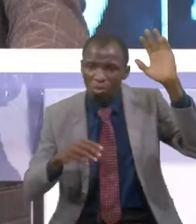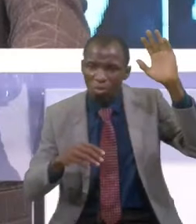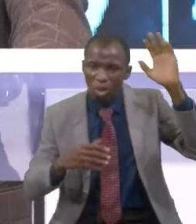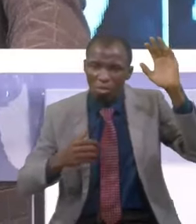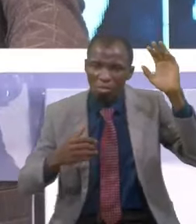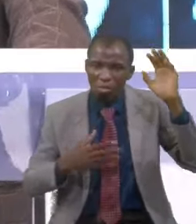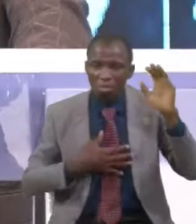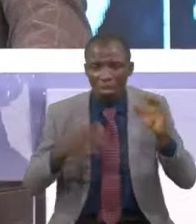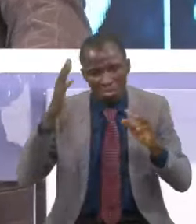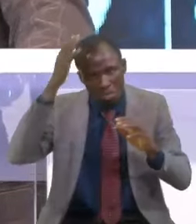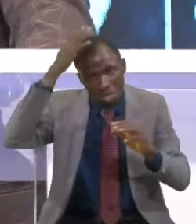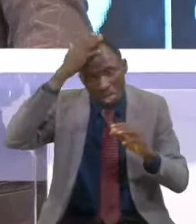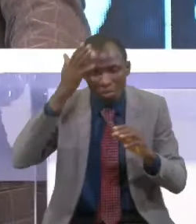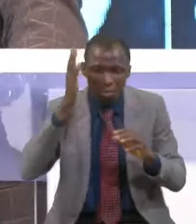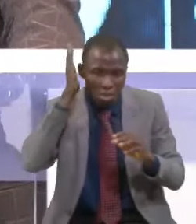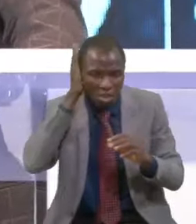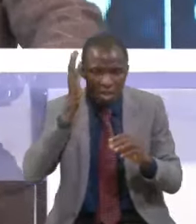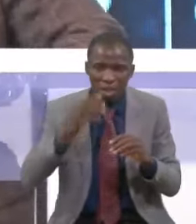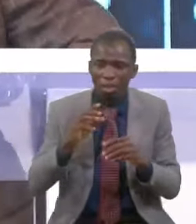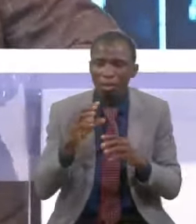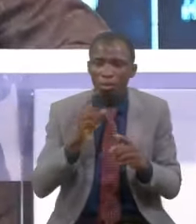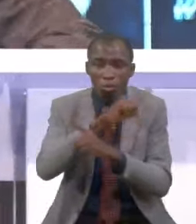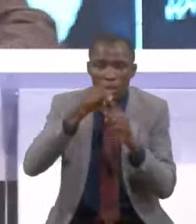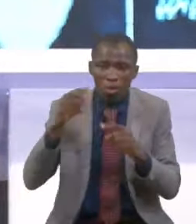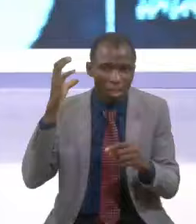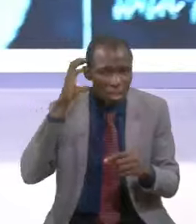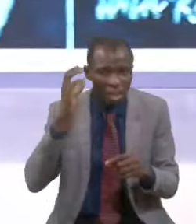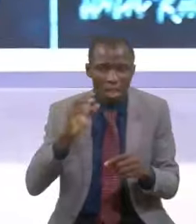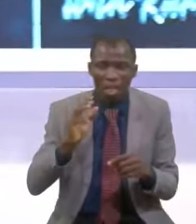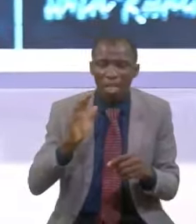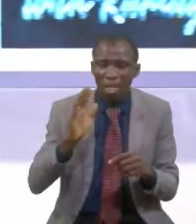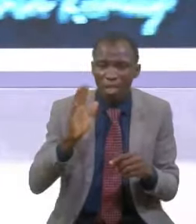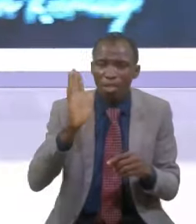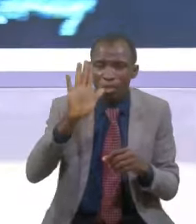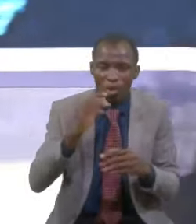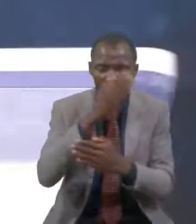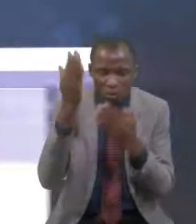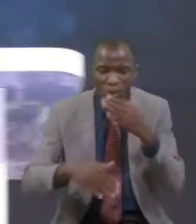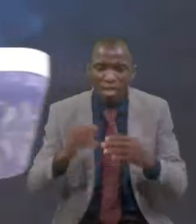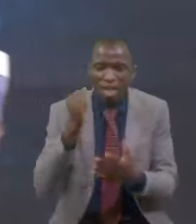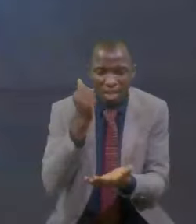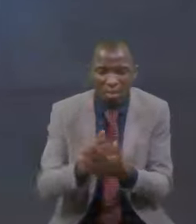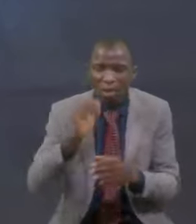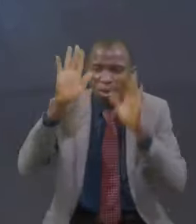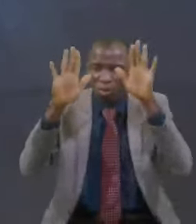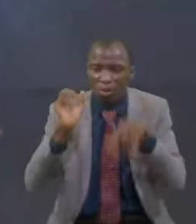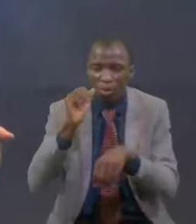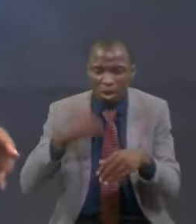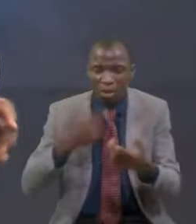final amen, your miracle has landed there. Amen. Father,